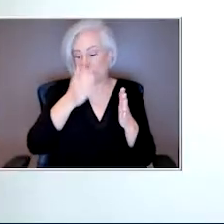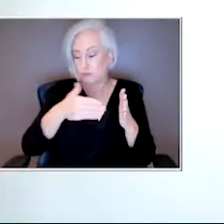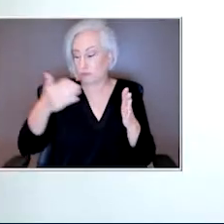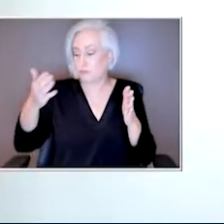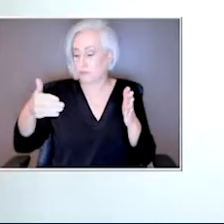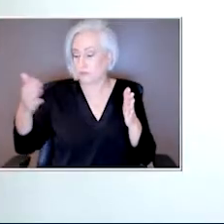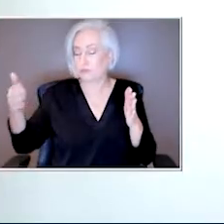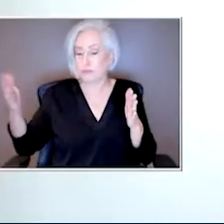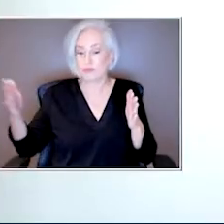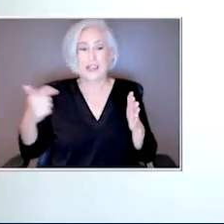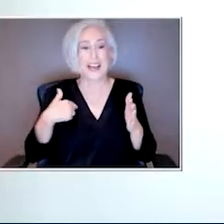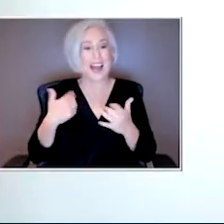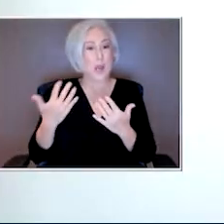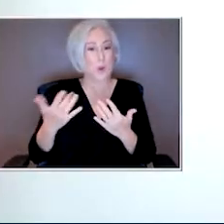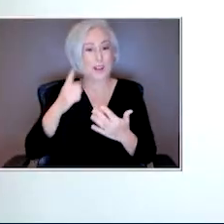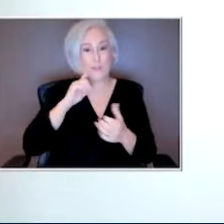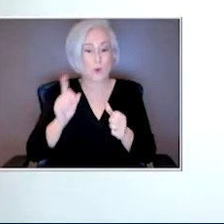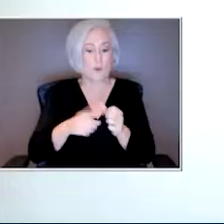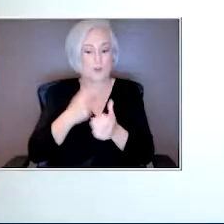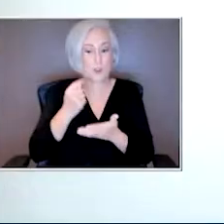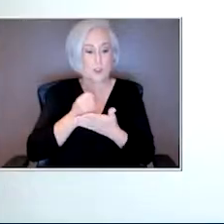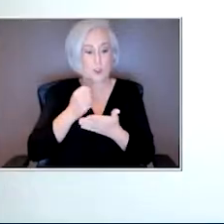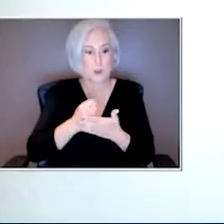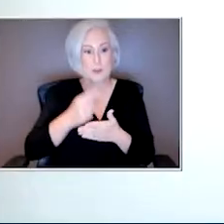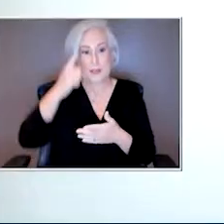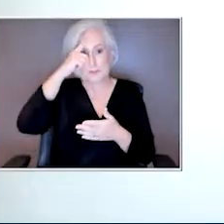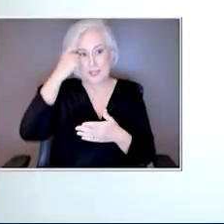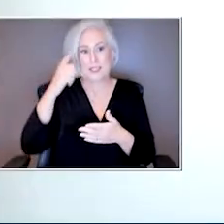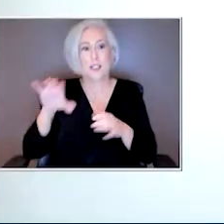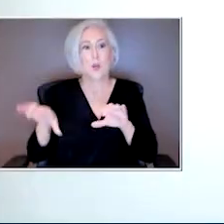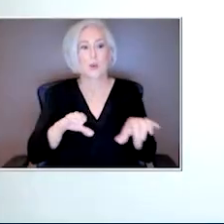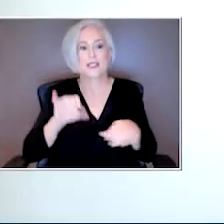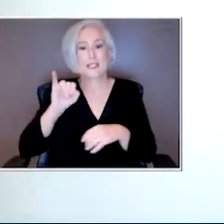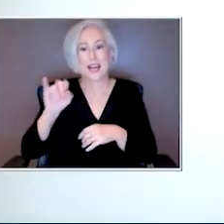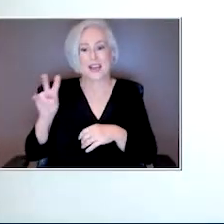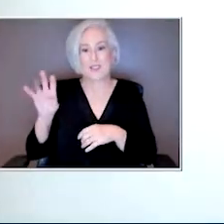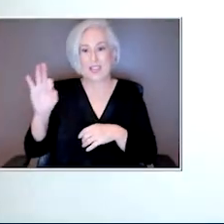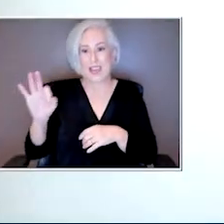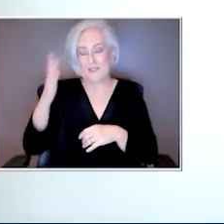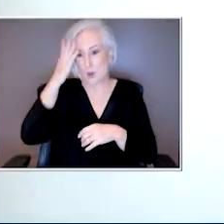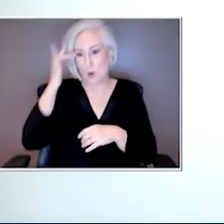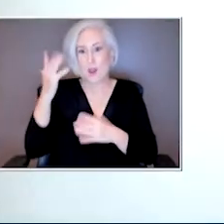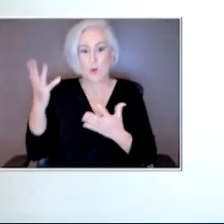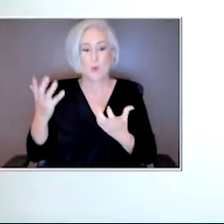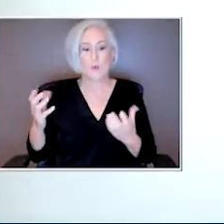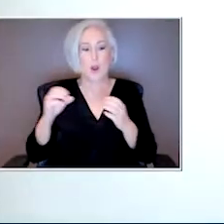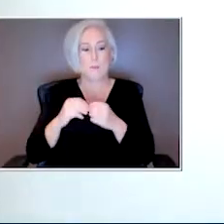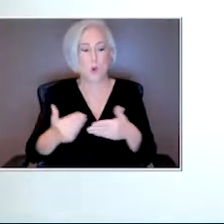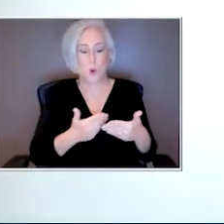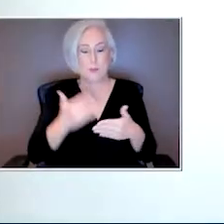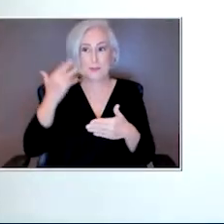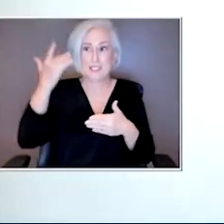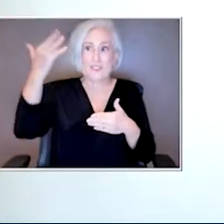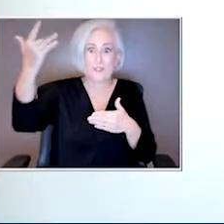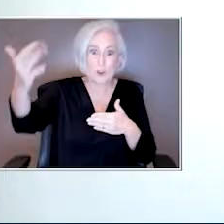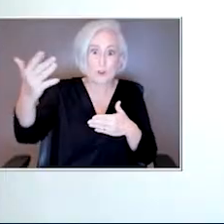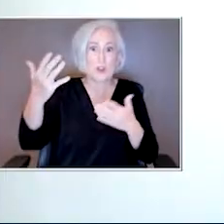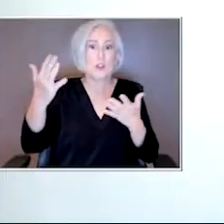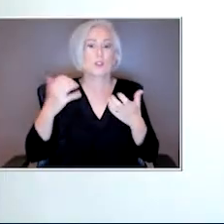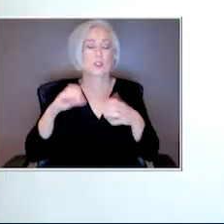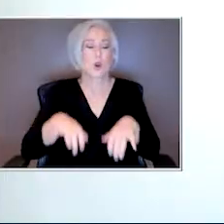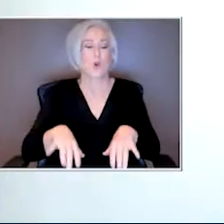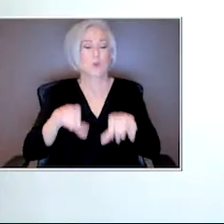bit for my first treatment because we did a round of IVF. We know we want to have more babies in the future. So it took me about 2 months from my